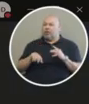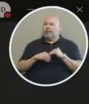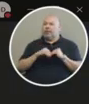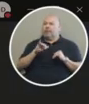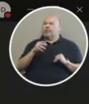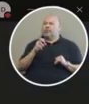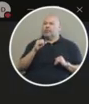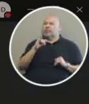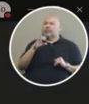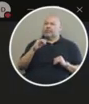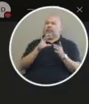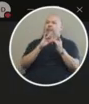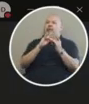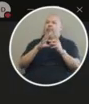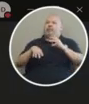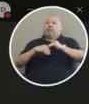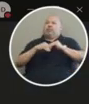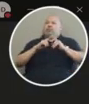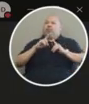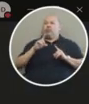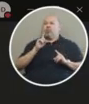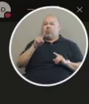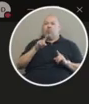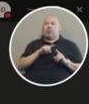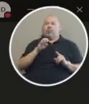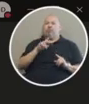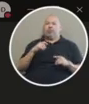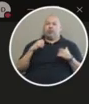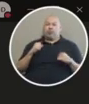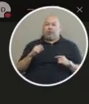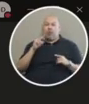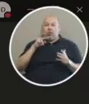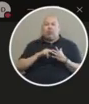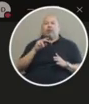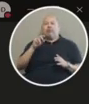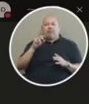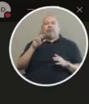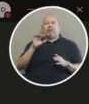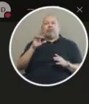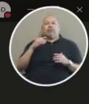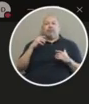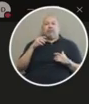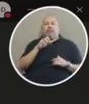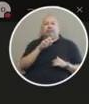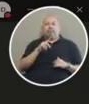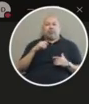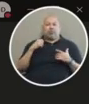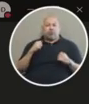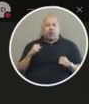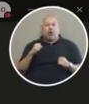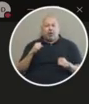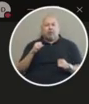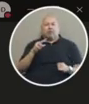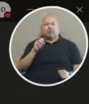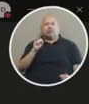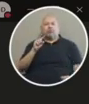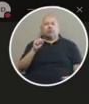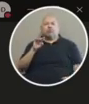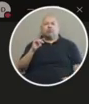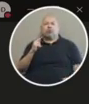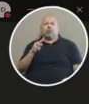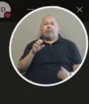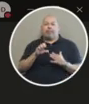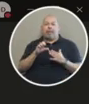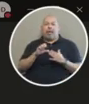comment, in addition to going to the EP Strong, if you look at the EP Strong website, there is in